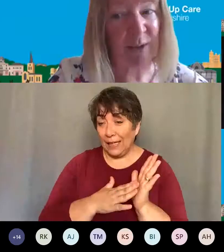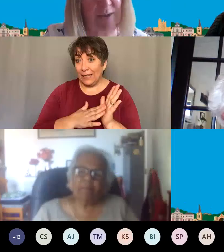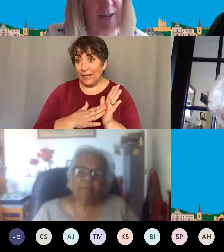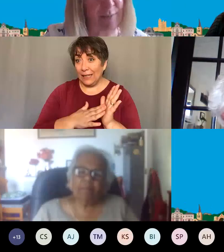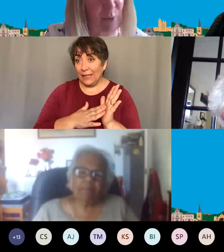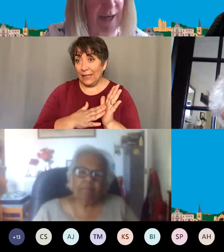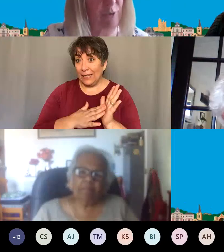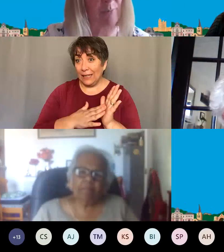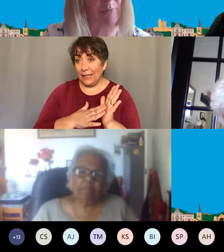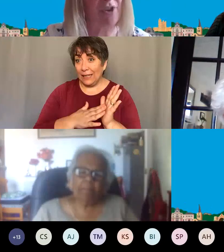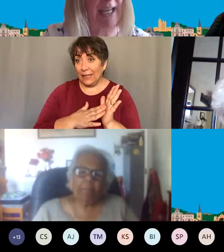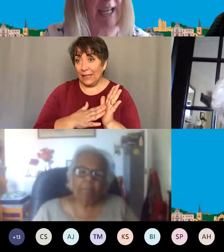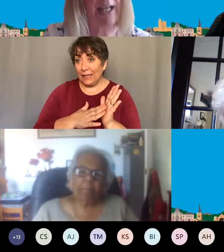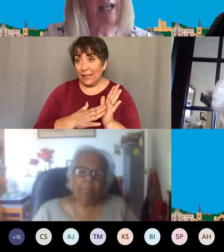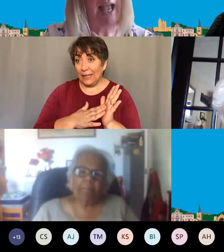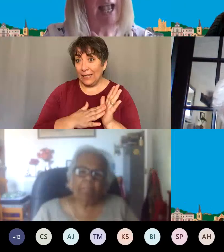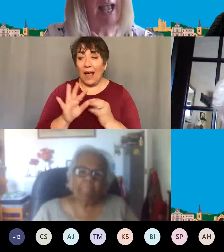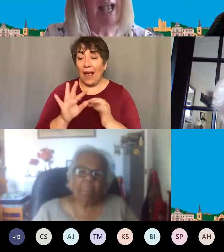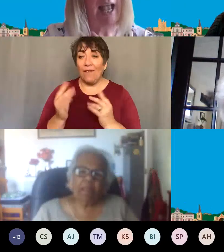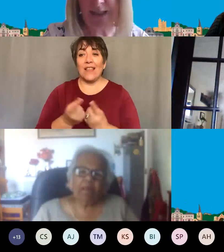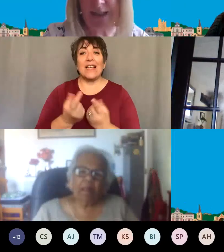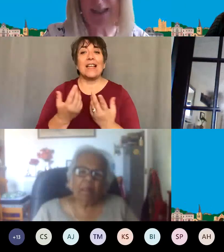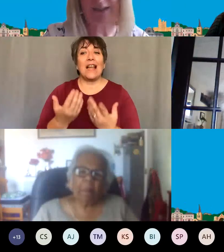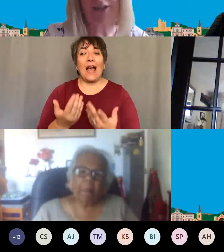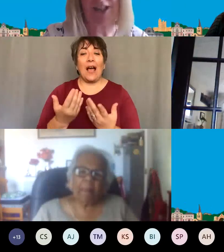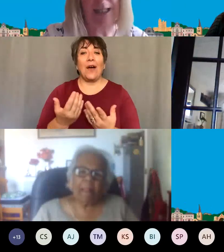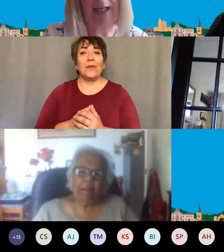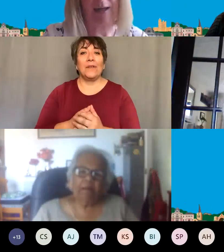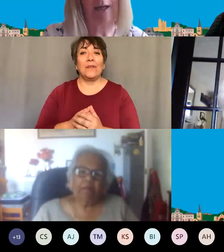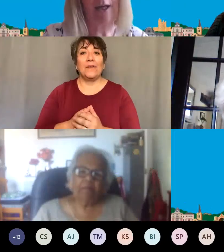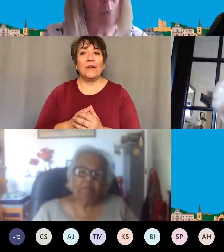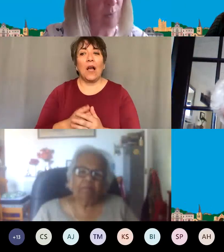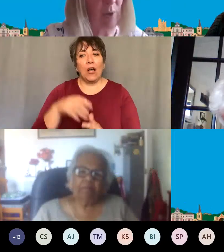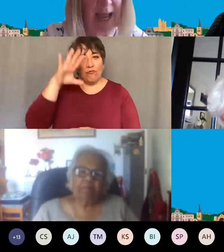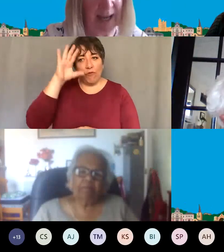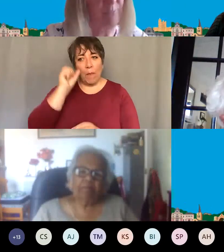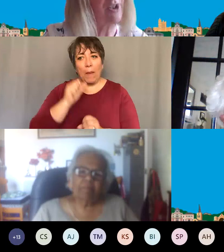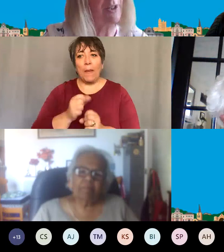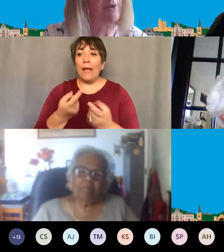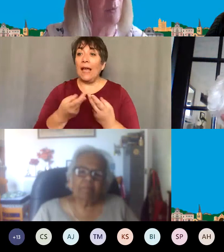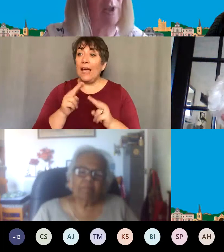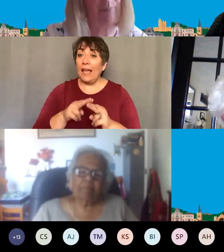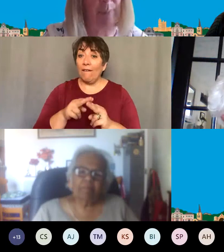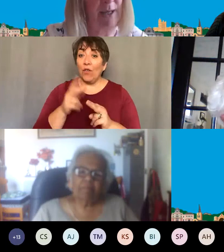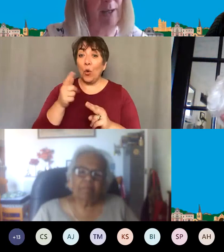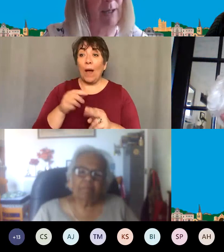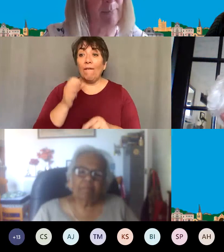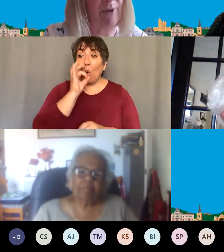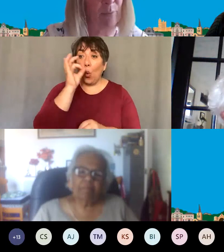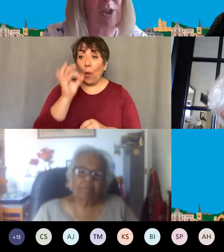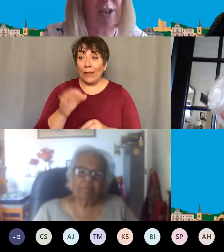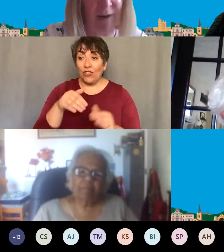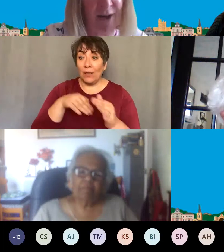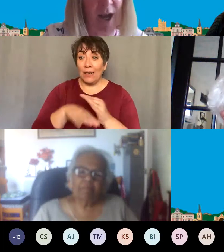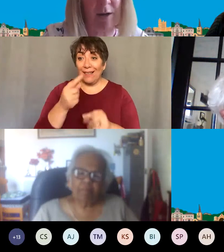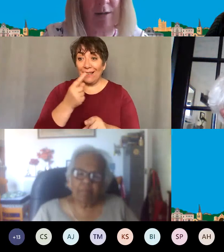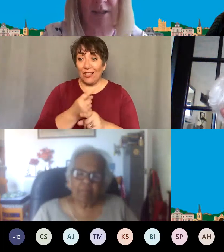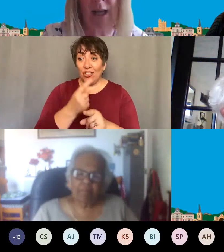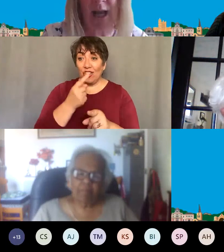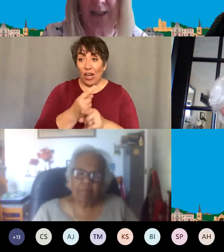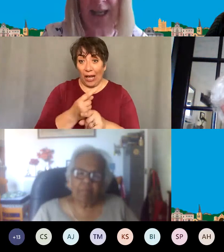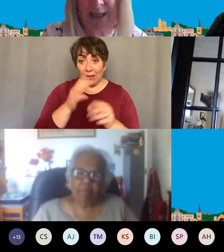to be able to answer them all now. So I'm just saying anything that isn't answered here, we will absolutely, it will be. Miriam works